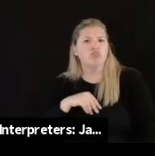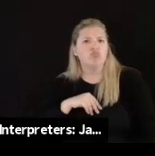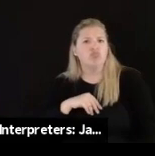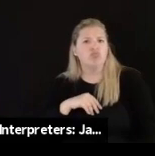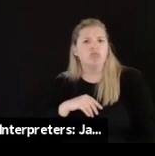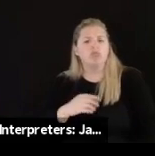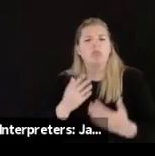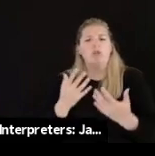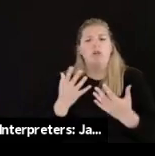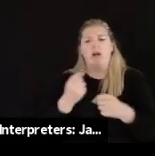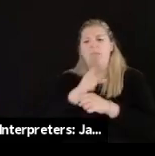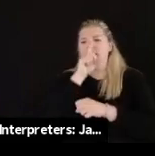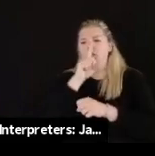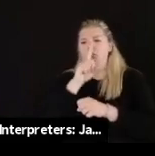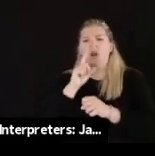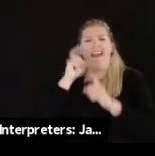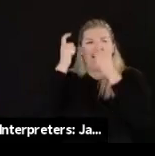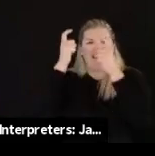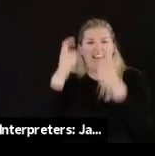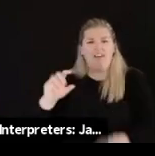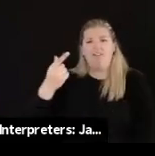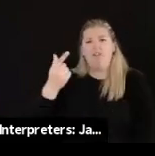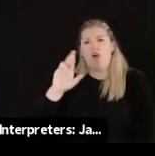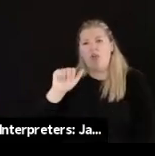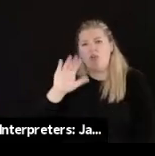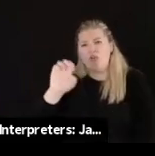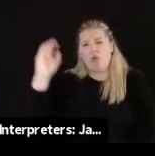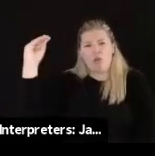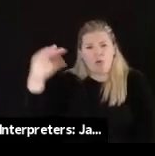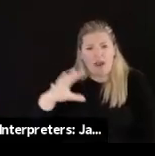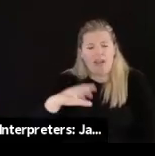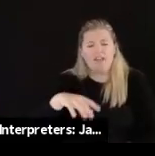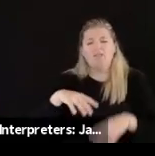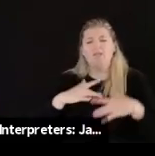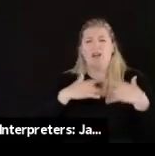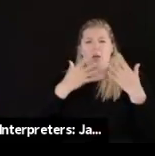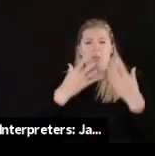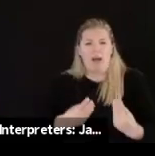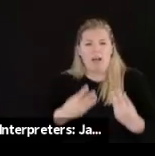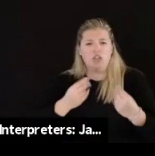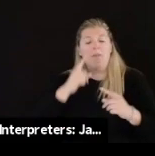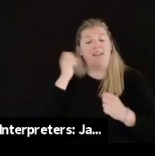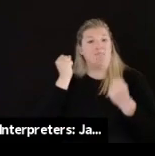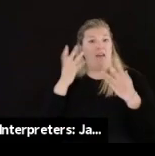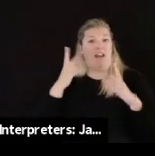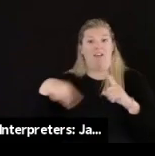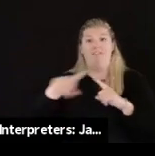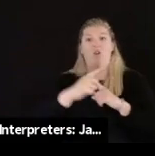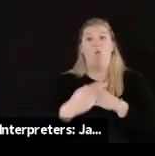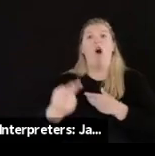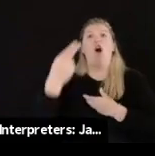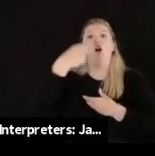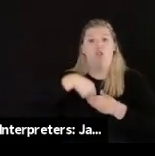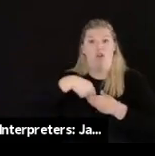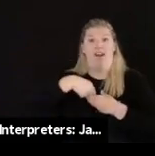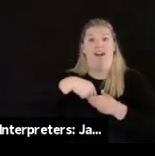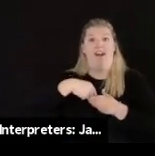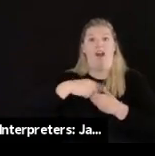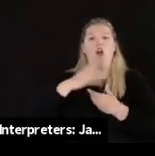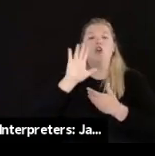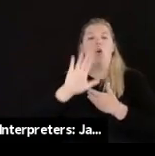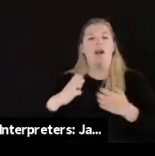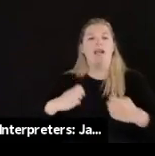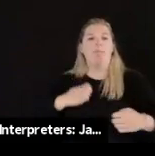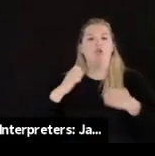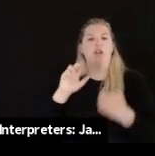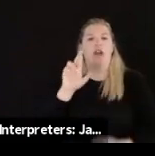much grace and compassion through this session because many of us are coming into the space with our emotions raw from what we have